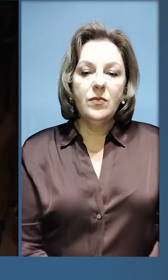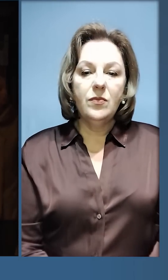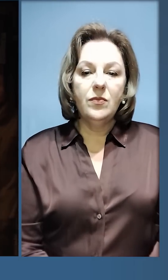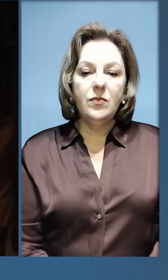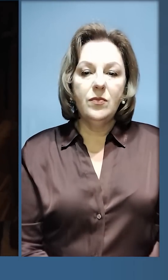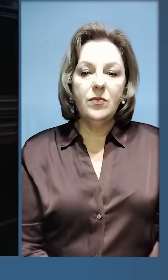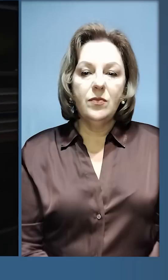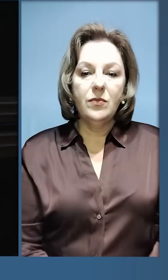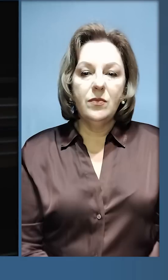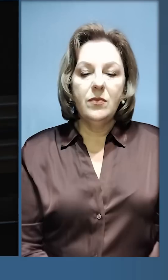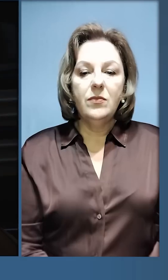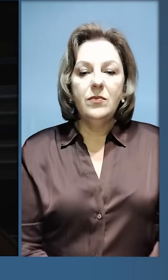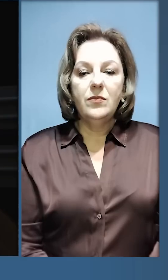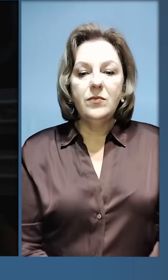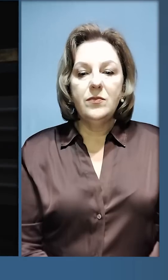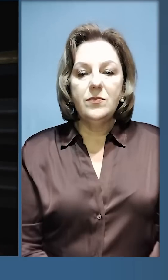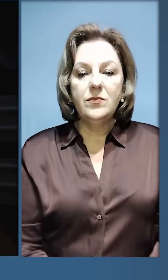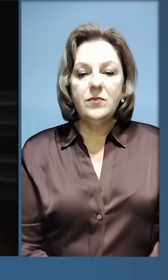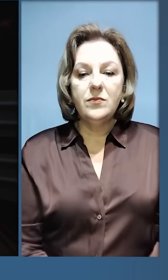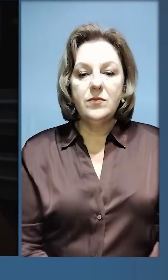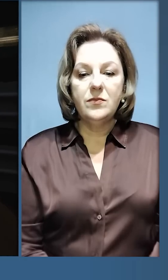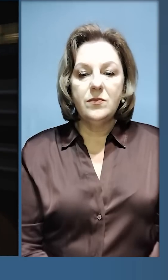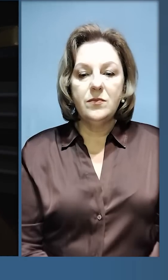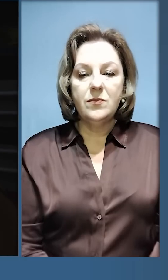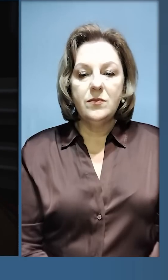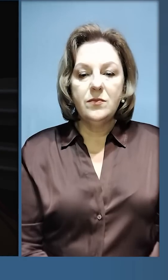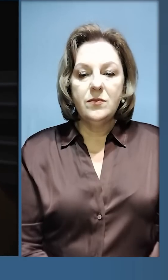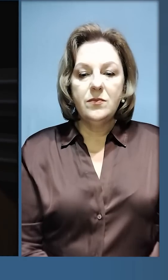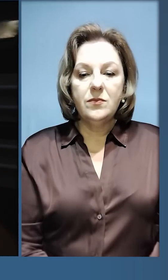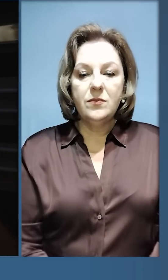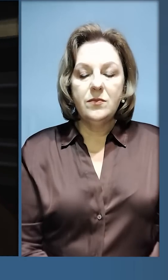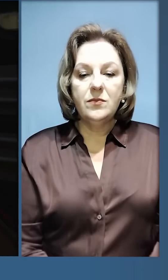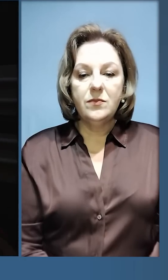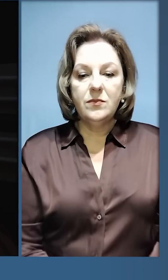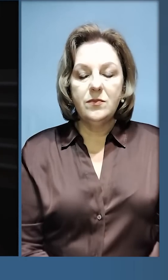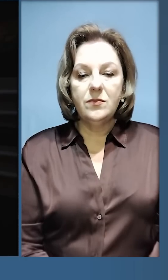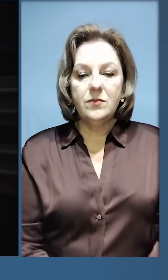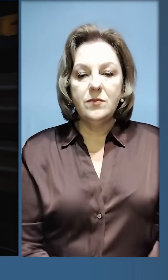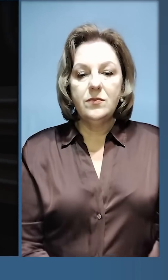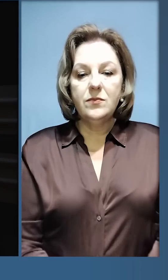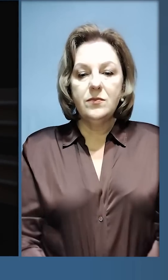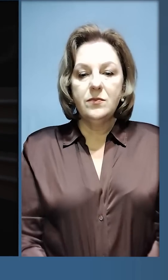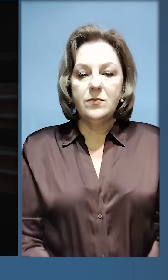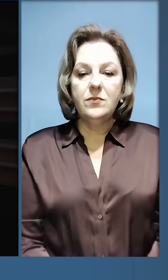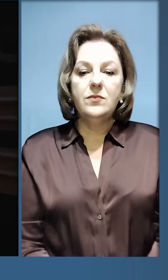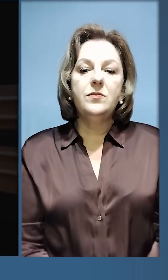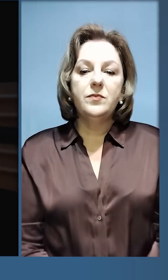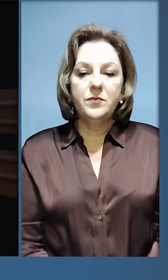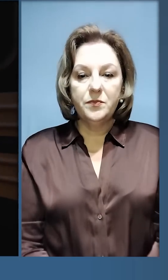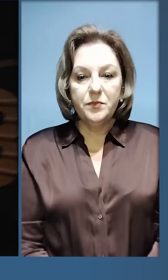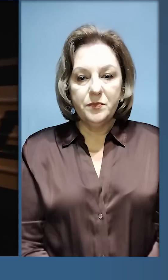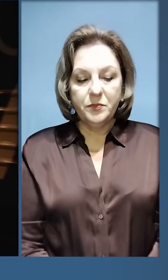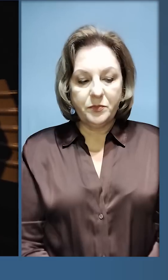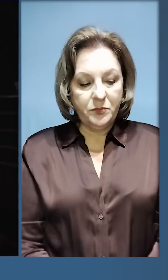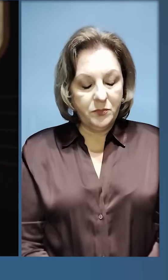These days, because of the war, there's no easy way to get to Ukraine. You fly to Warsaw, then you drive to the border, take